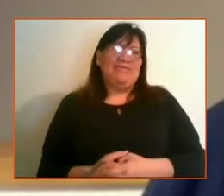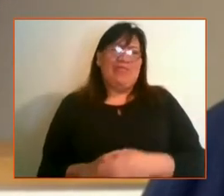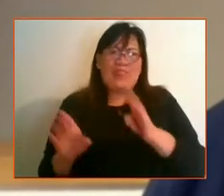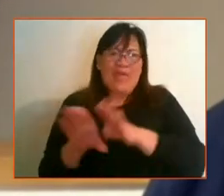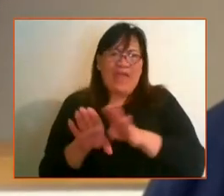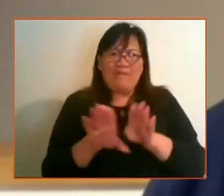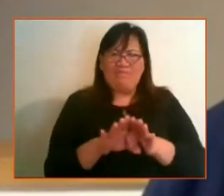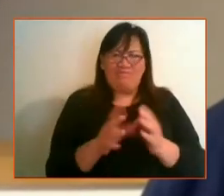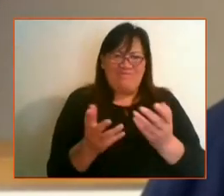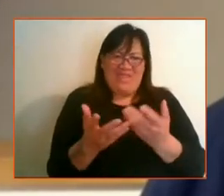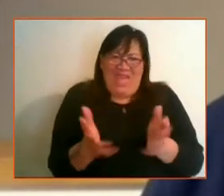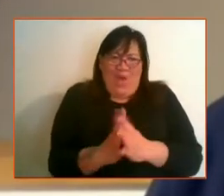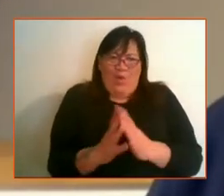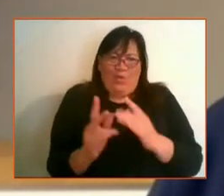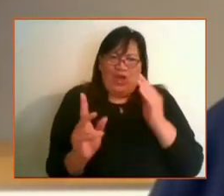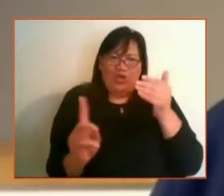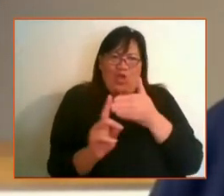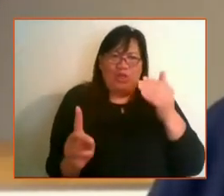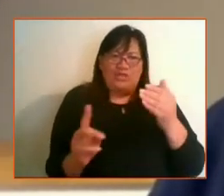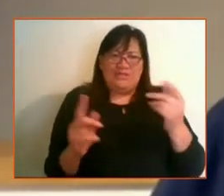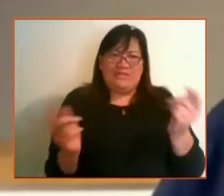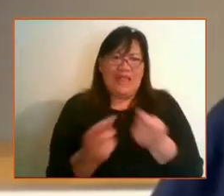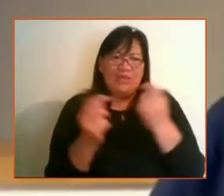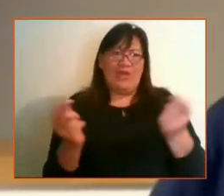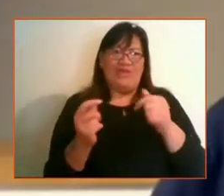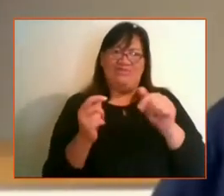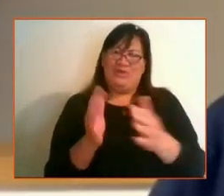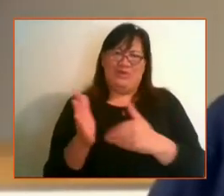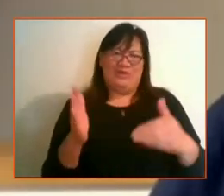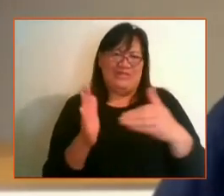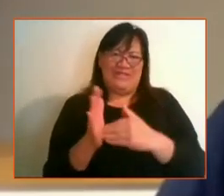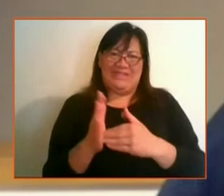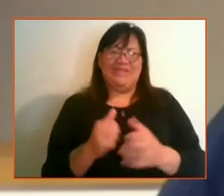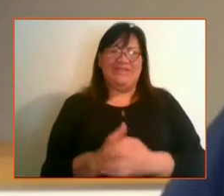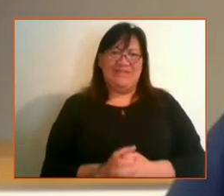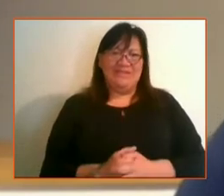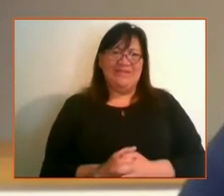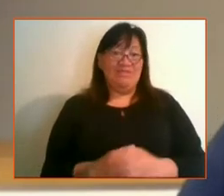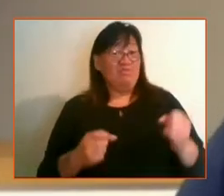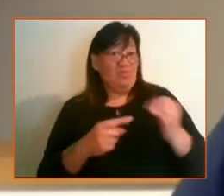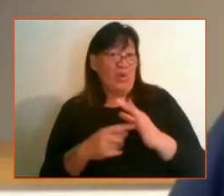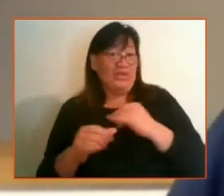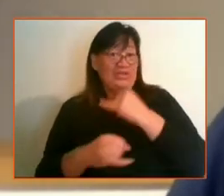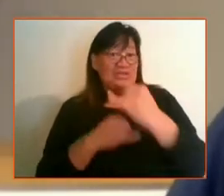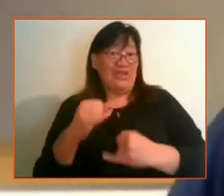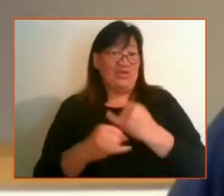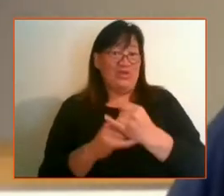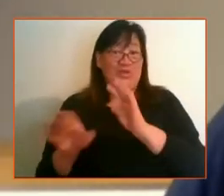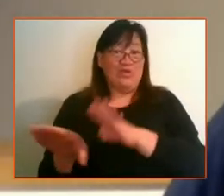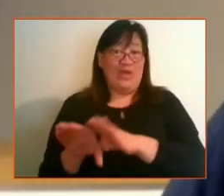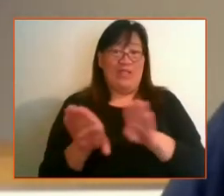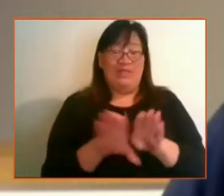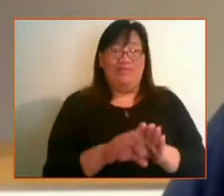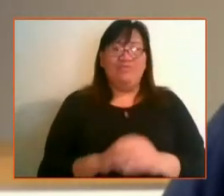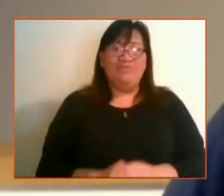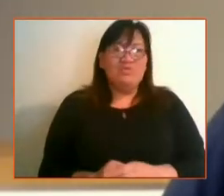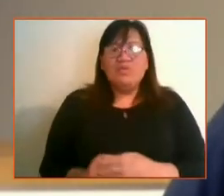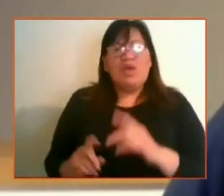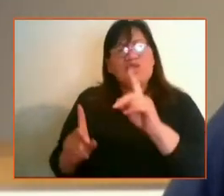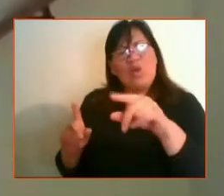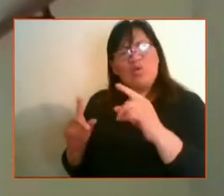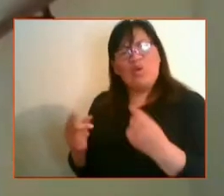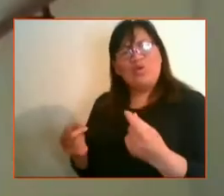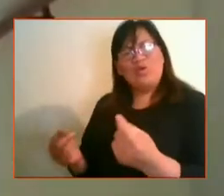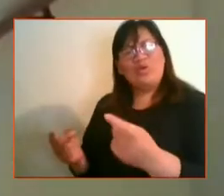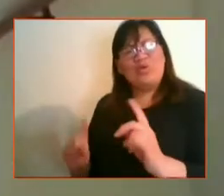acknowledged and celebrated and released in our country and particularly internationally. Okay, and so what will you do? What is your